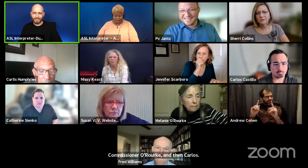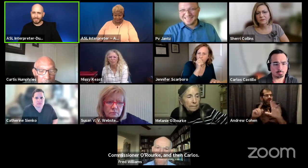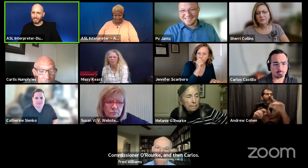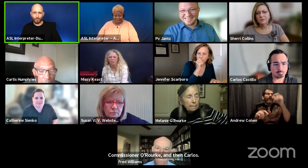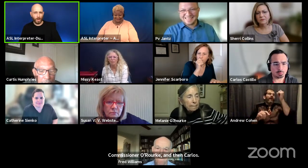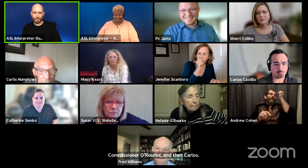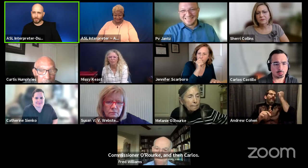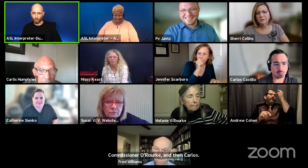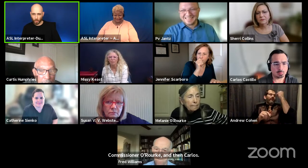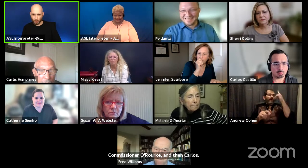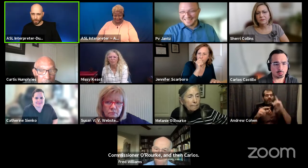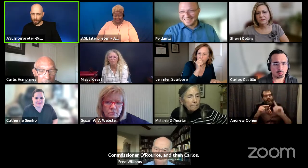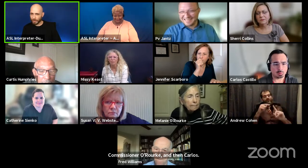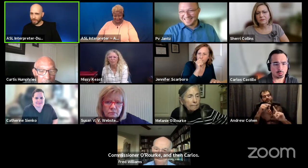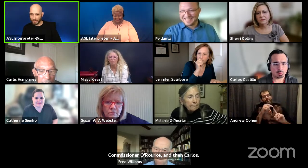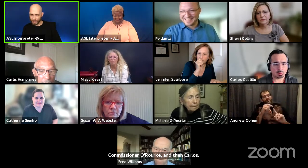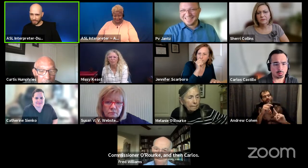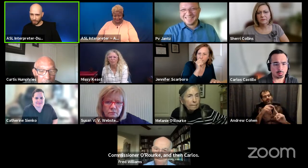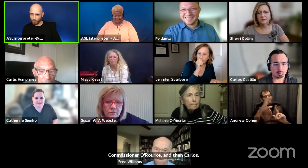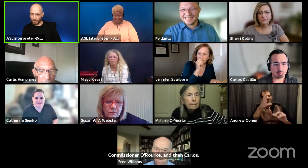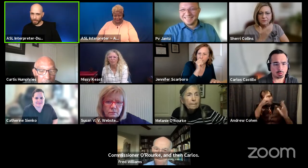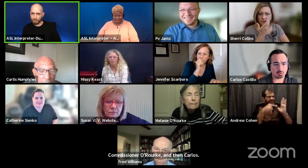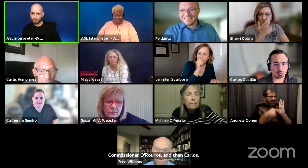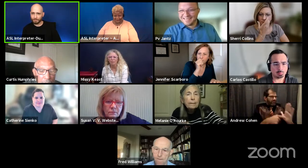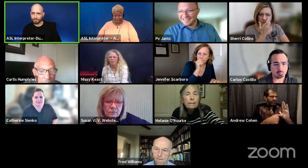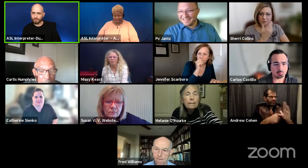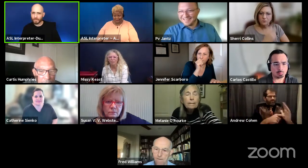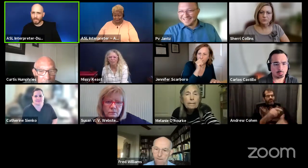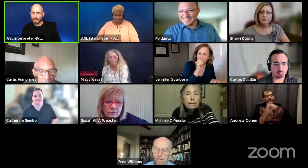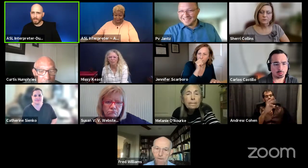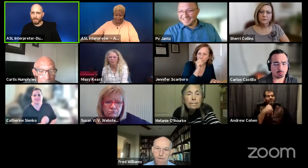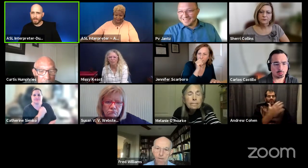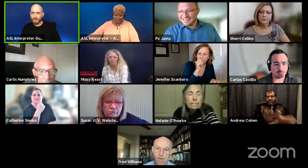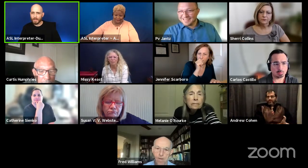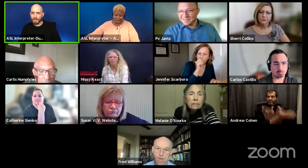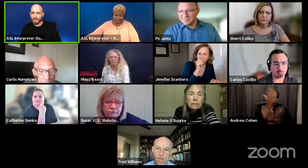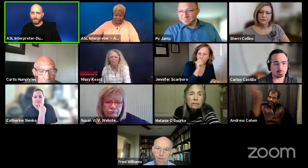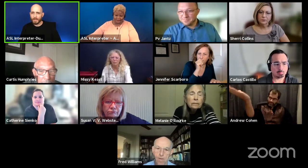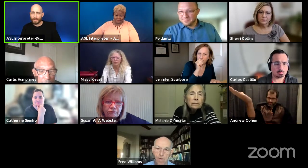How does this process work with ADOA?